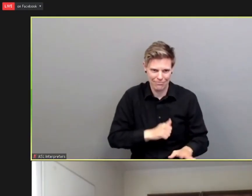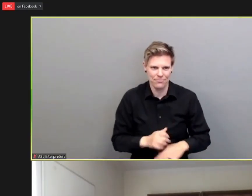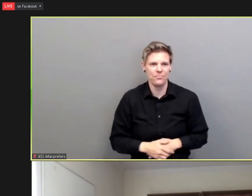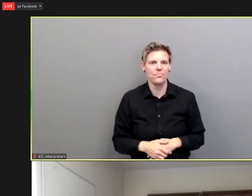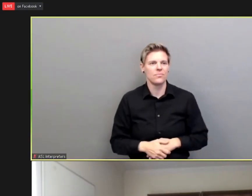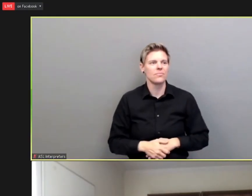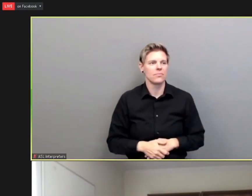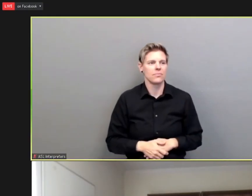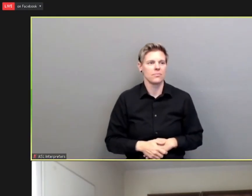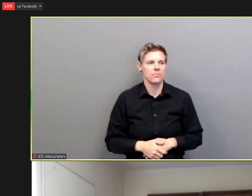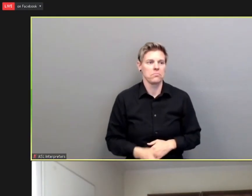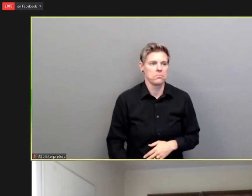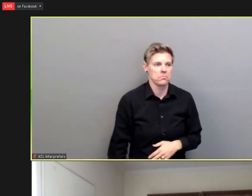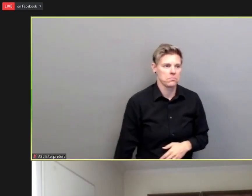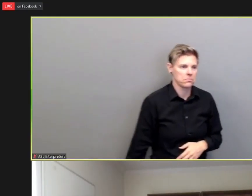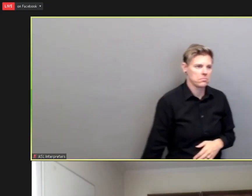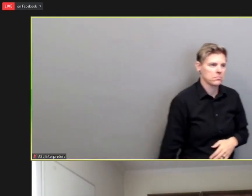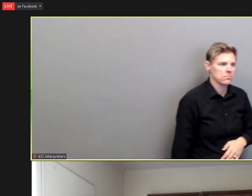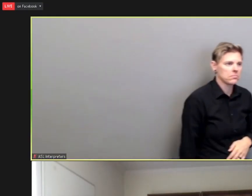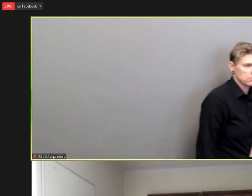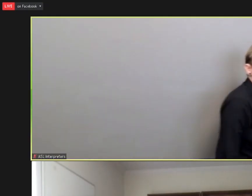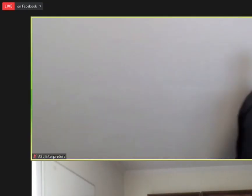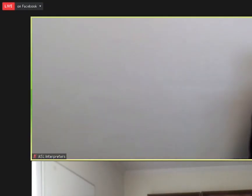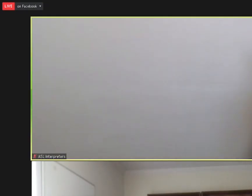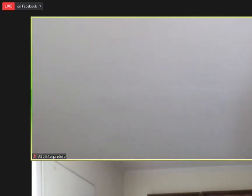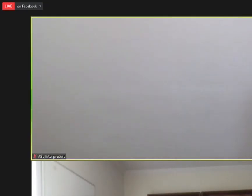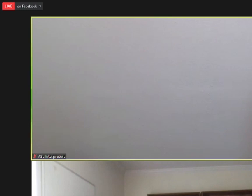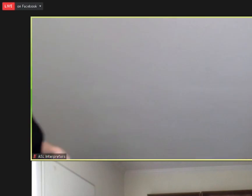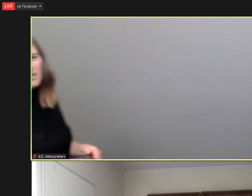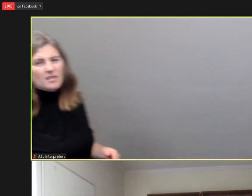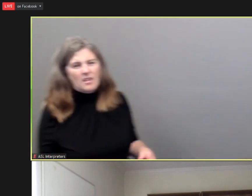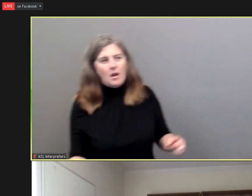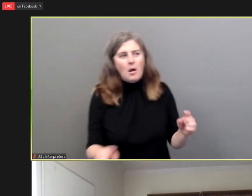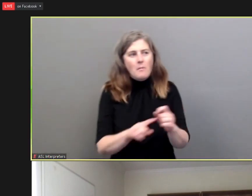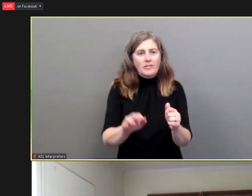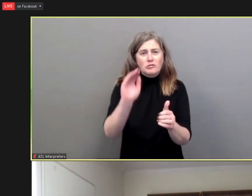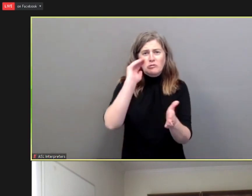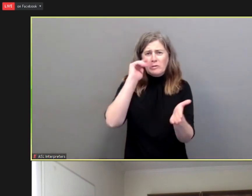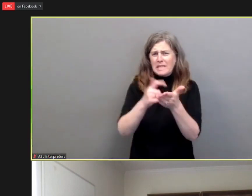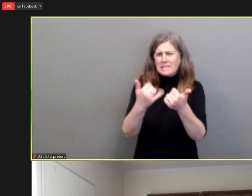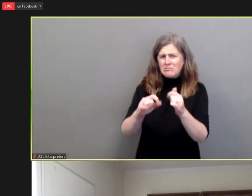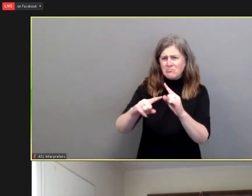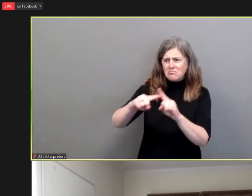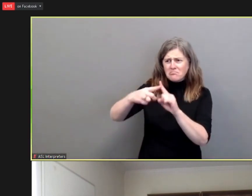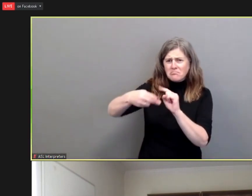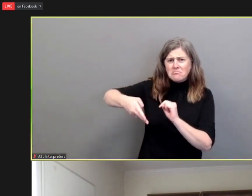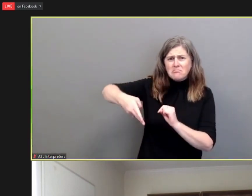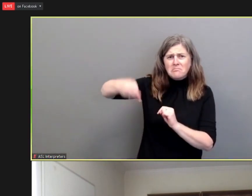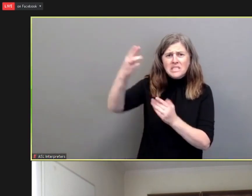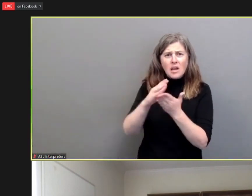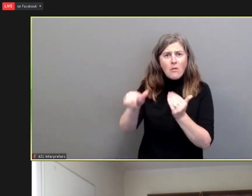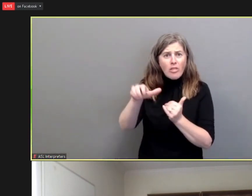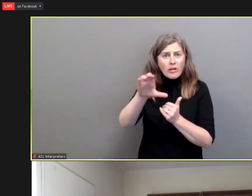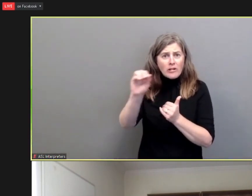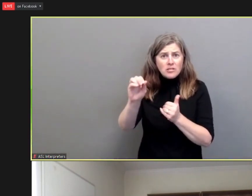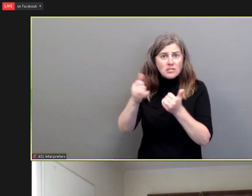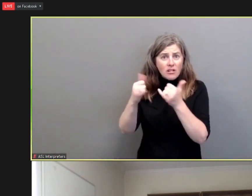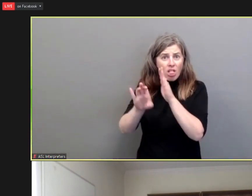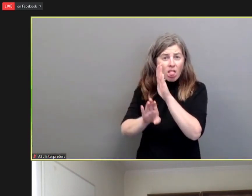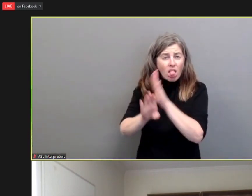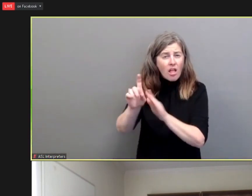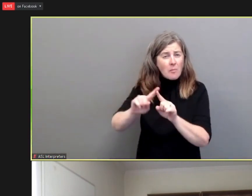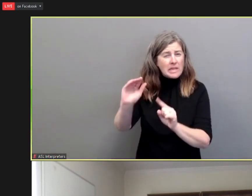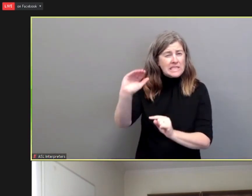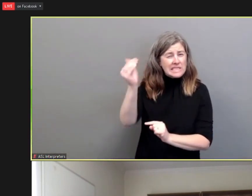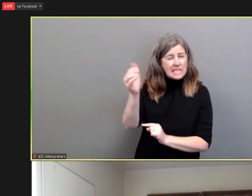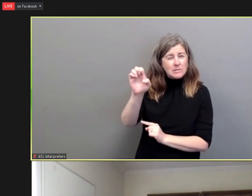is a positive trend. And some of the other counties I mentioned still way up there, but Eddy appears to be,